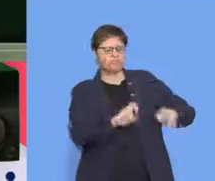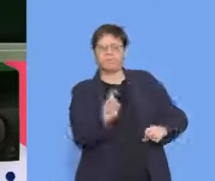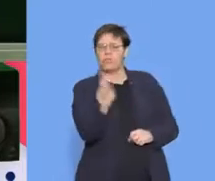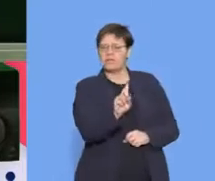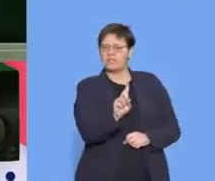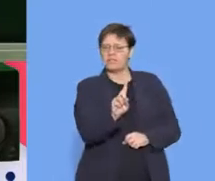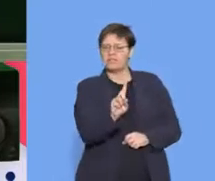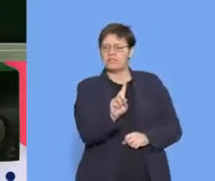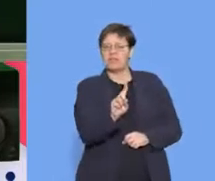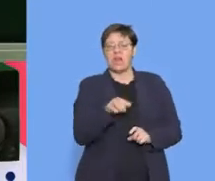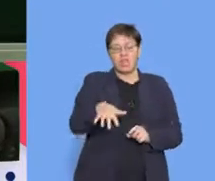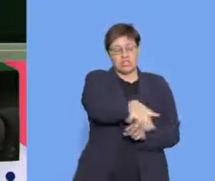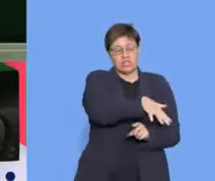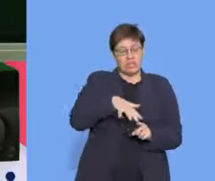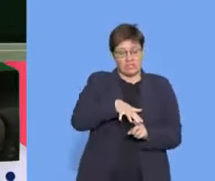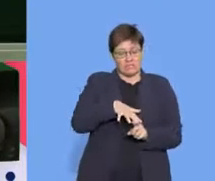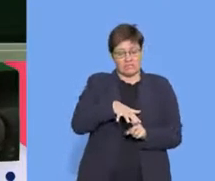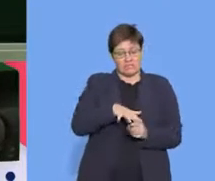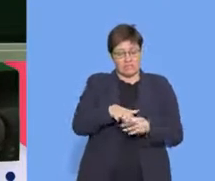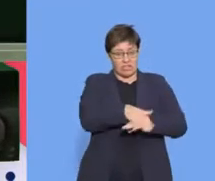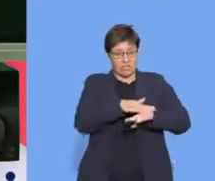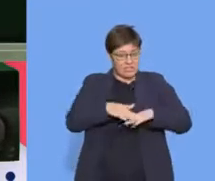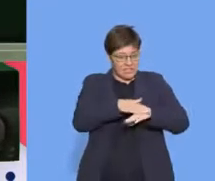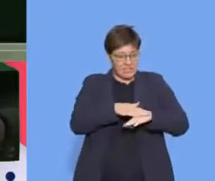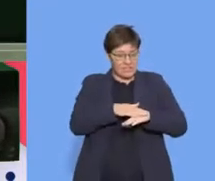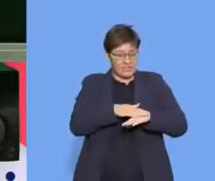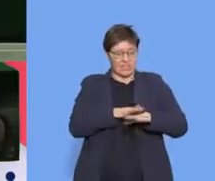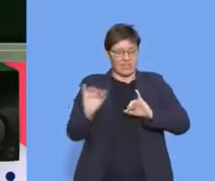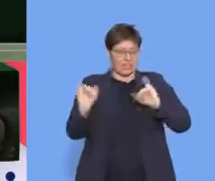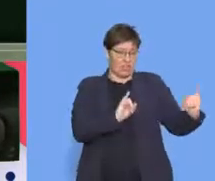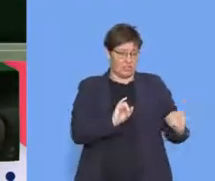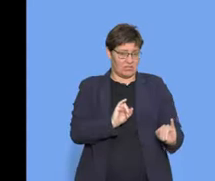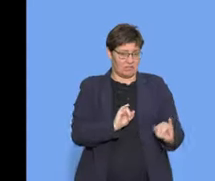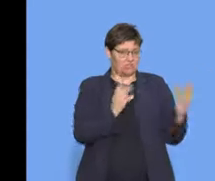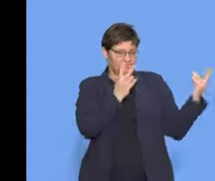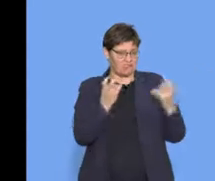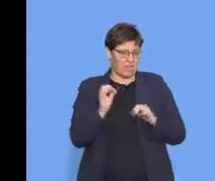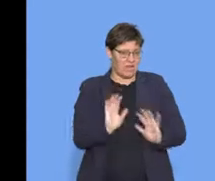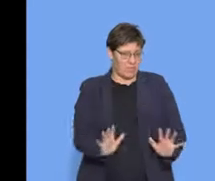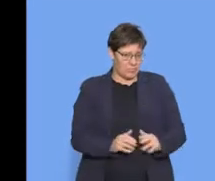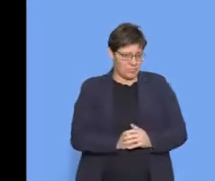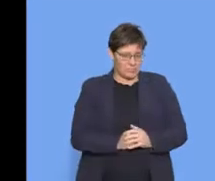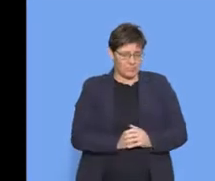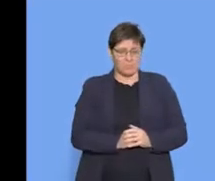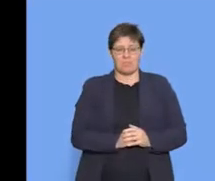an introduction to surface area. Let's look at the concept map together.